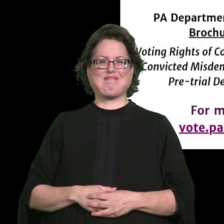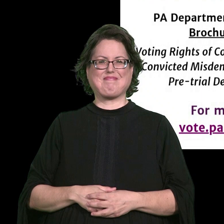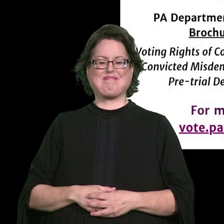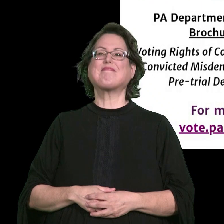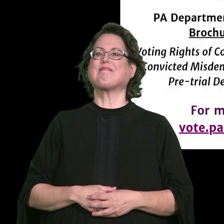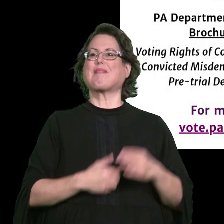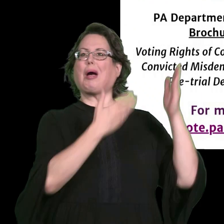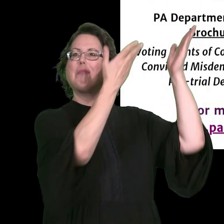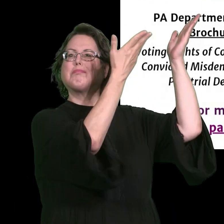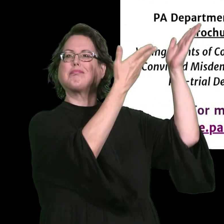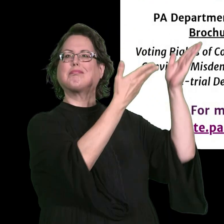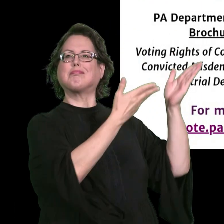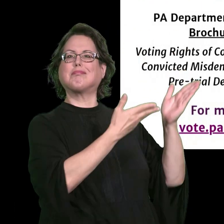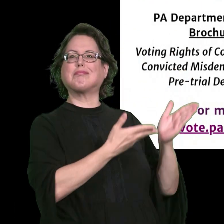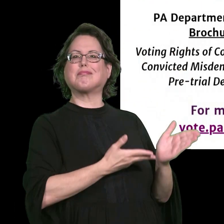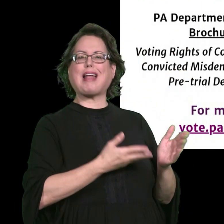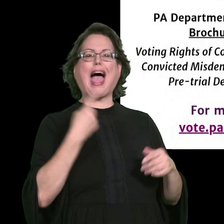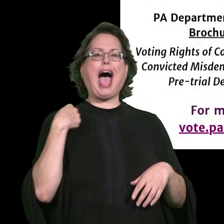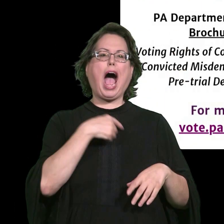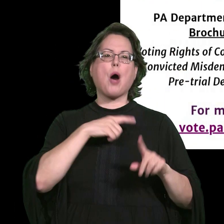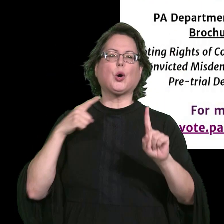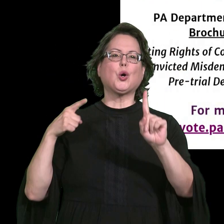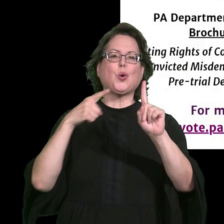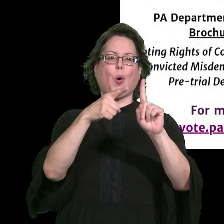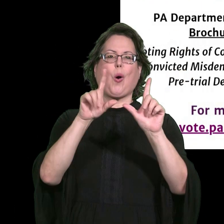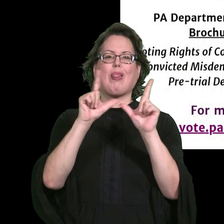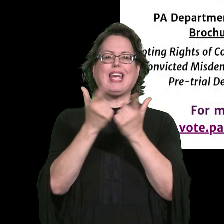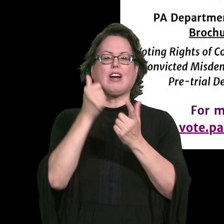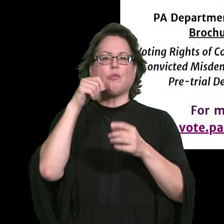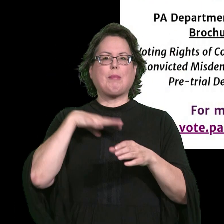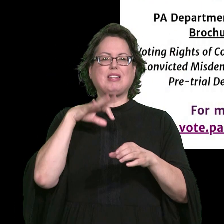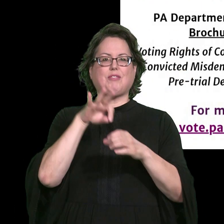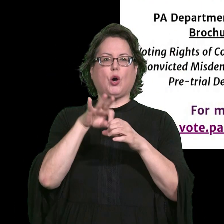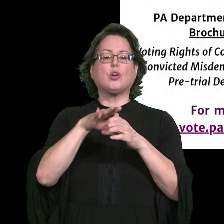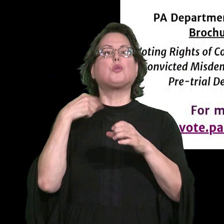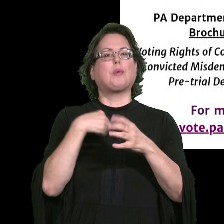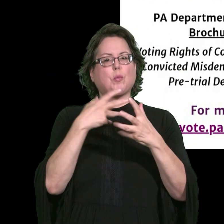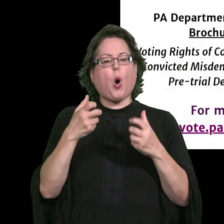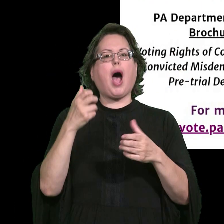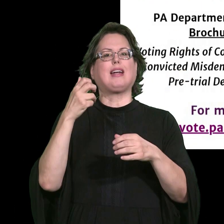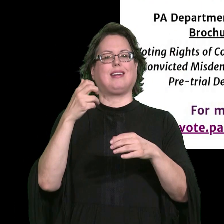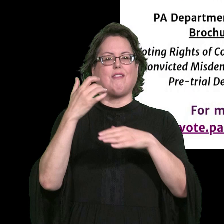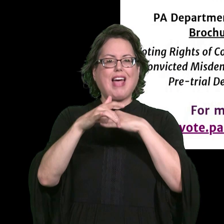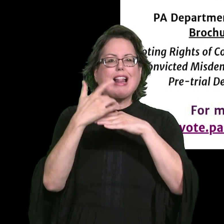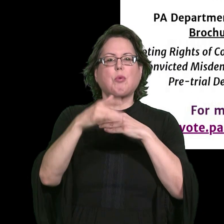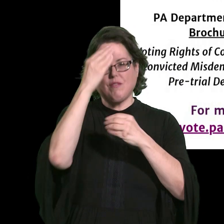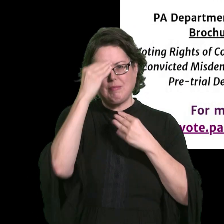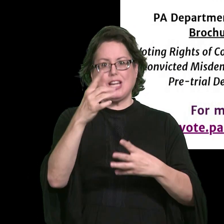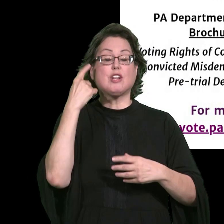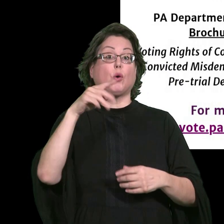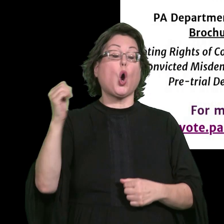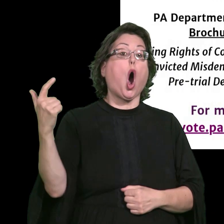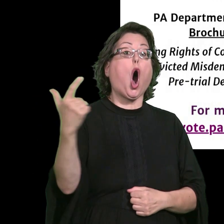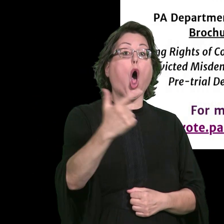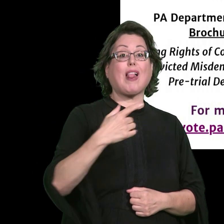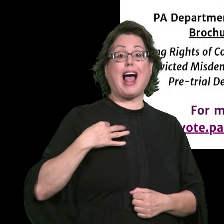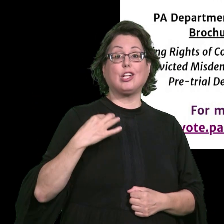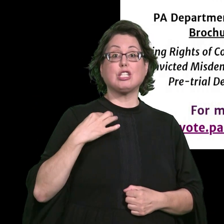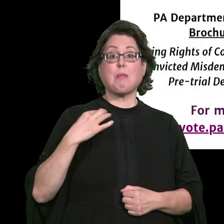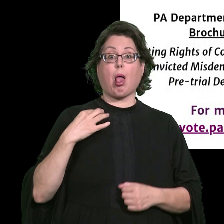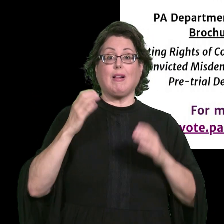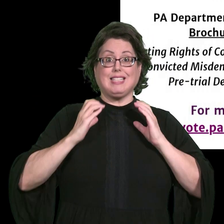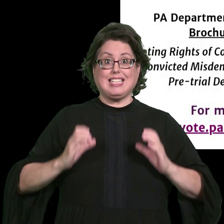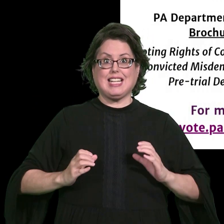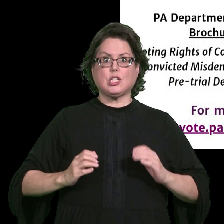The League of Women Voters' mission is to make reliable voter and election information available to all eligible citizens. So know